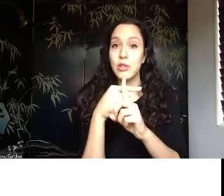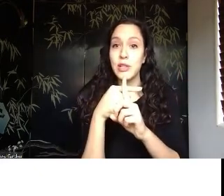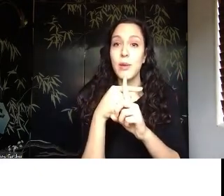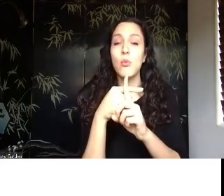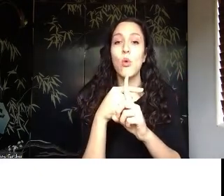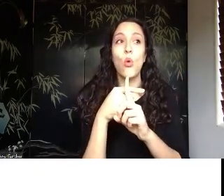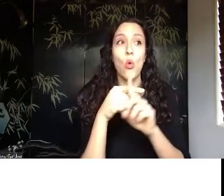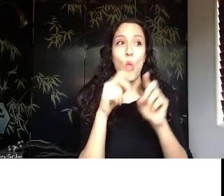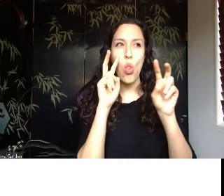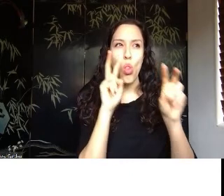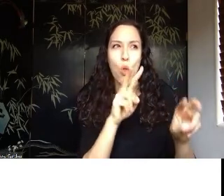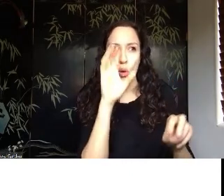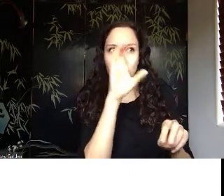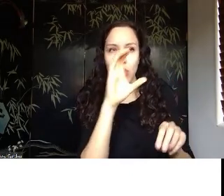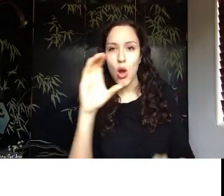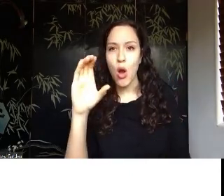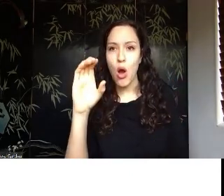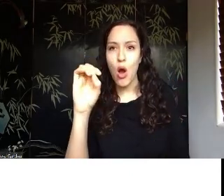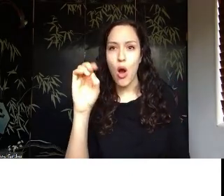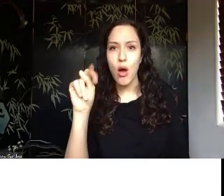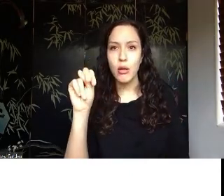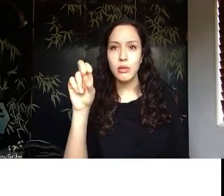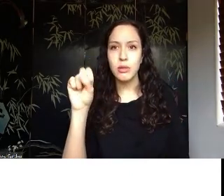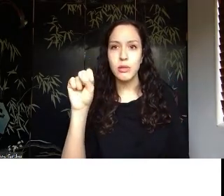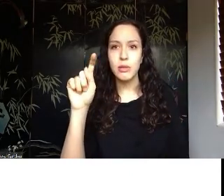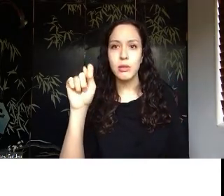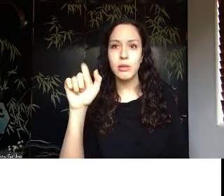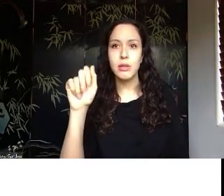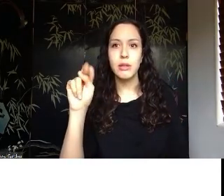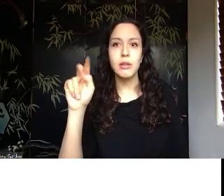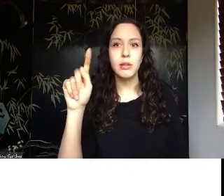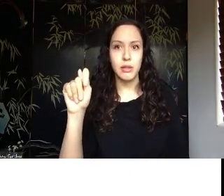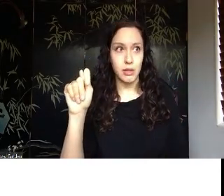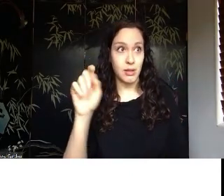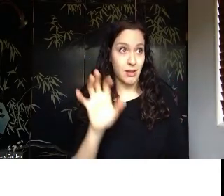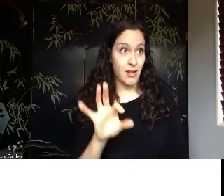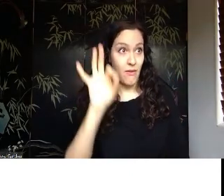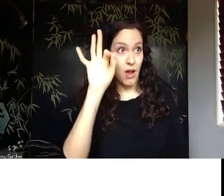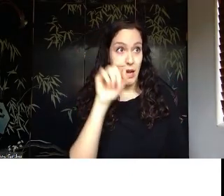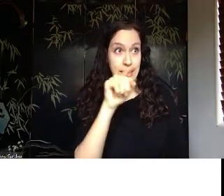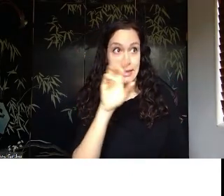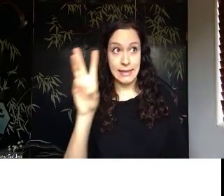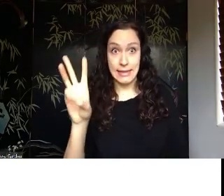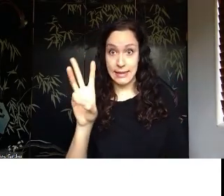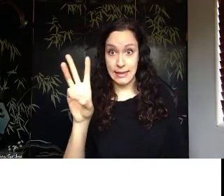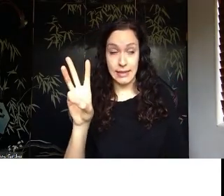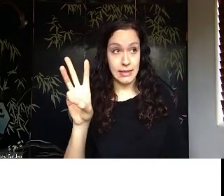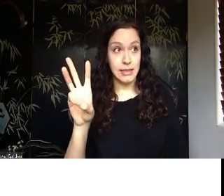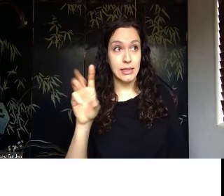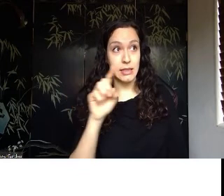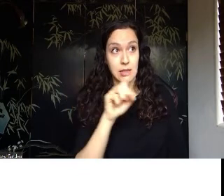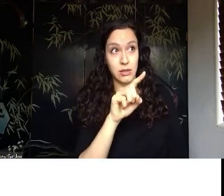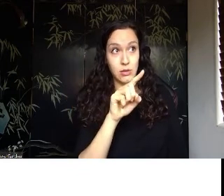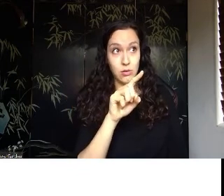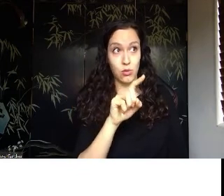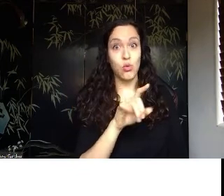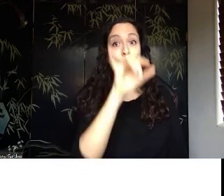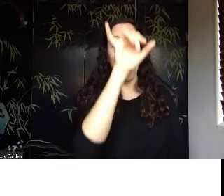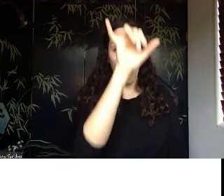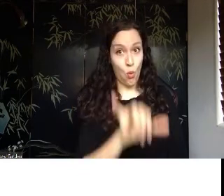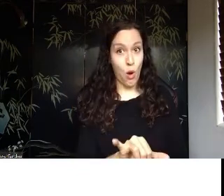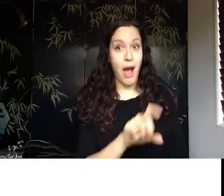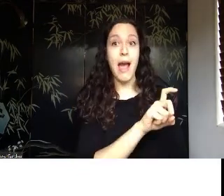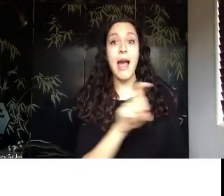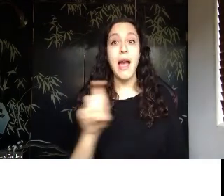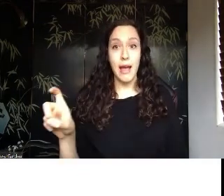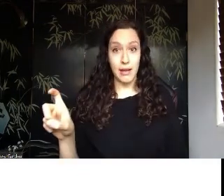the constant, find 6 where it is on the y-axis, where this is y, this is x. So wherever